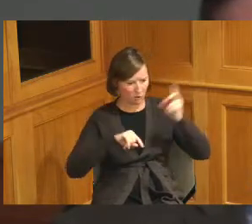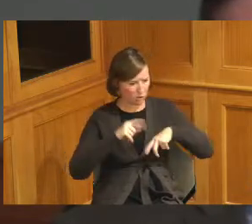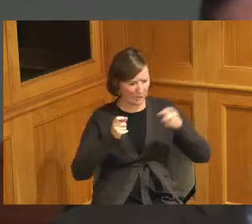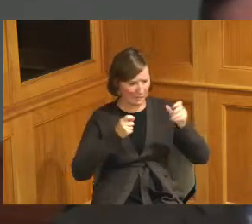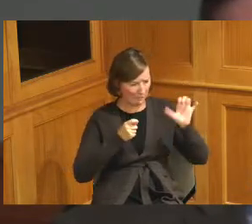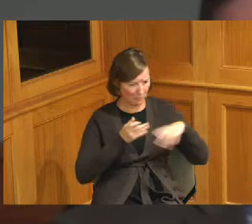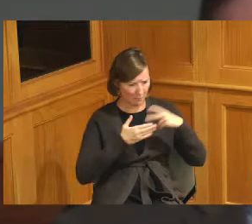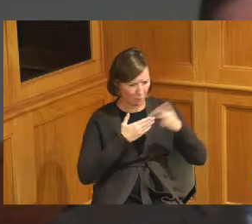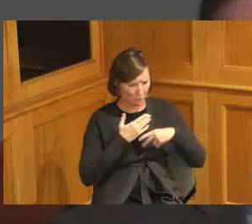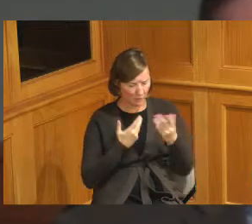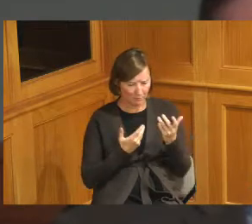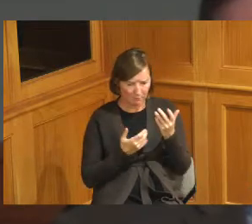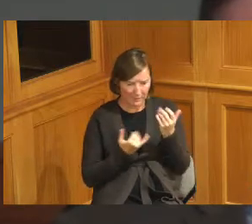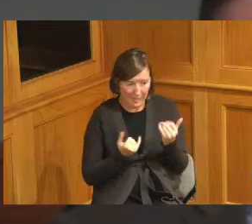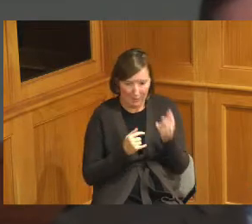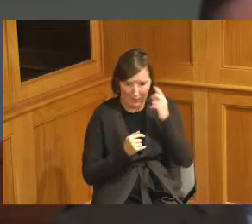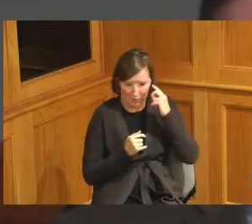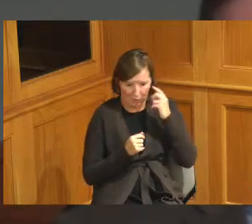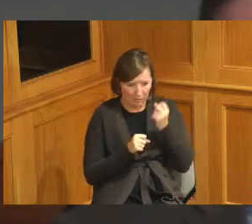for instance, like on the